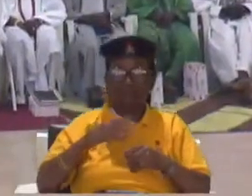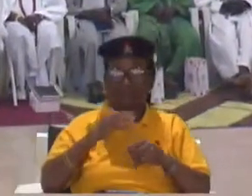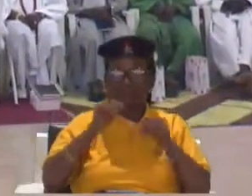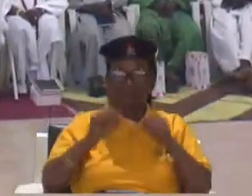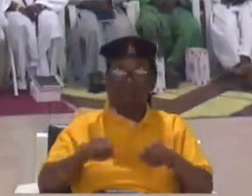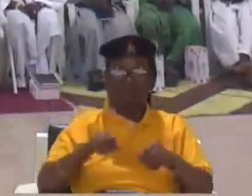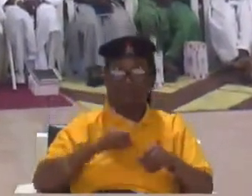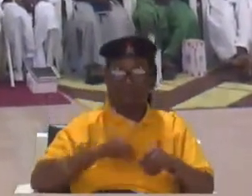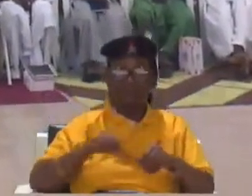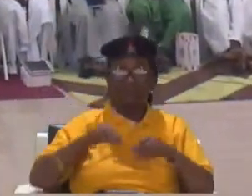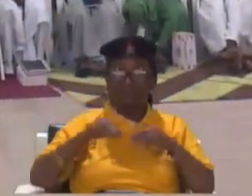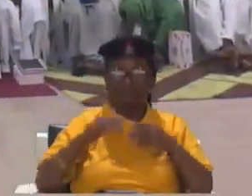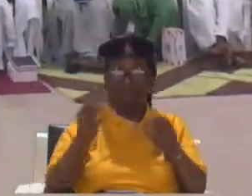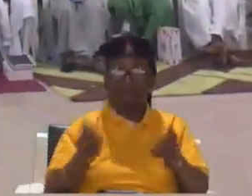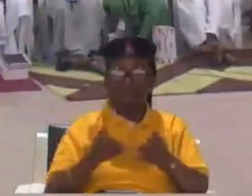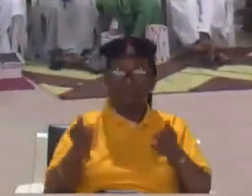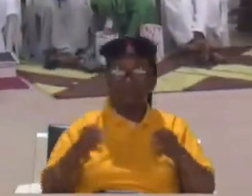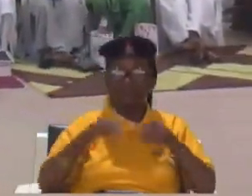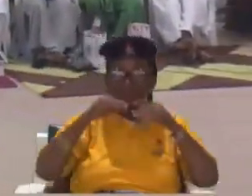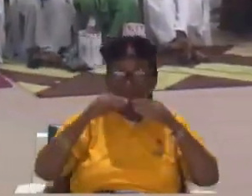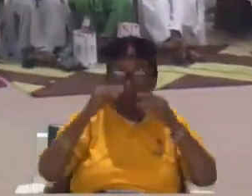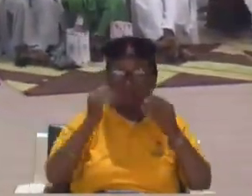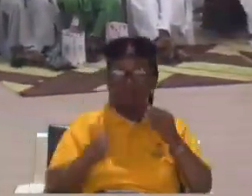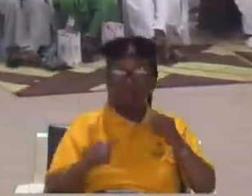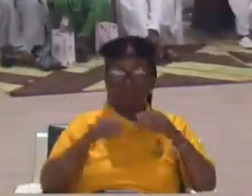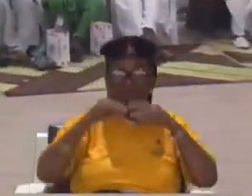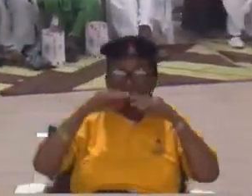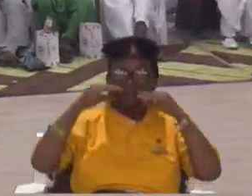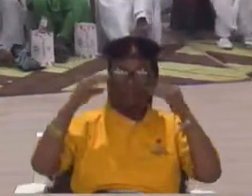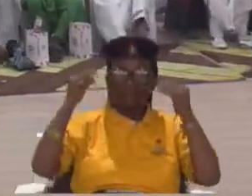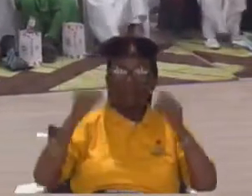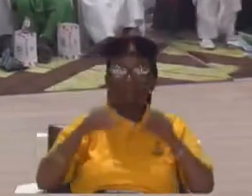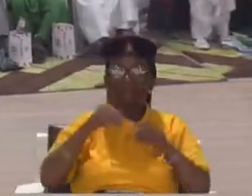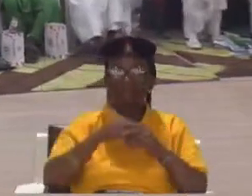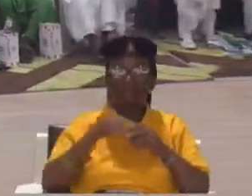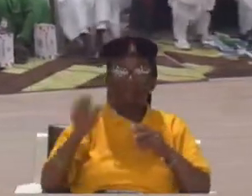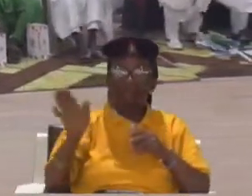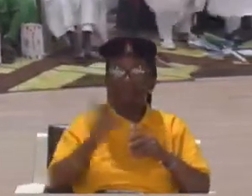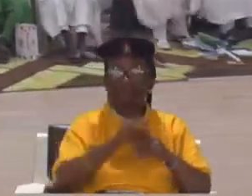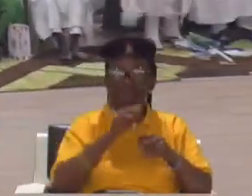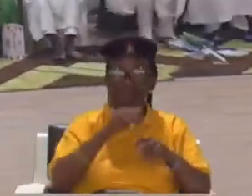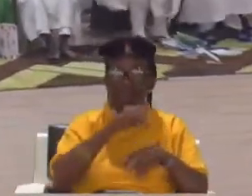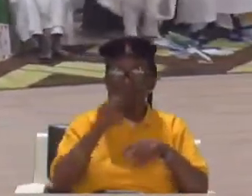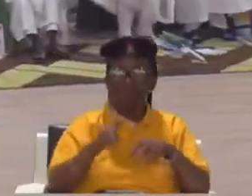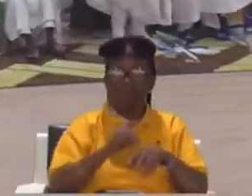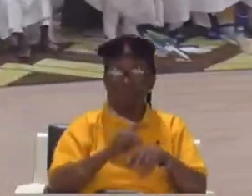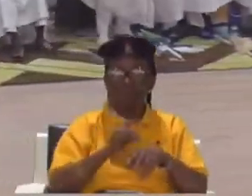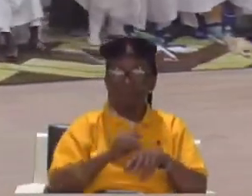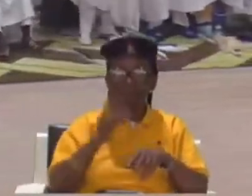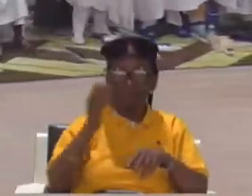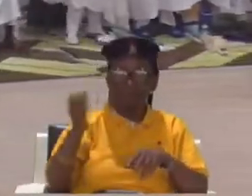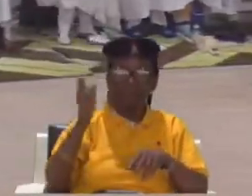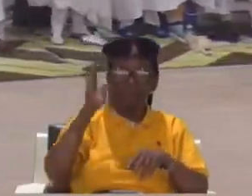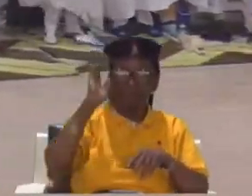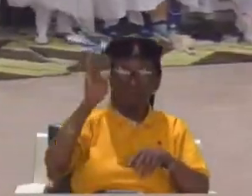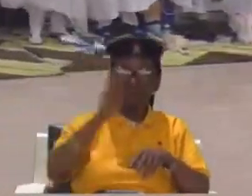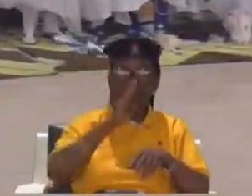hereby decree, in your kingdom, there be no more